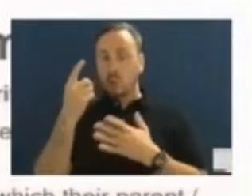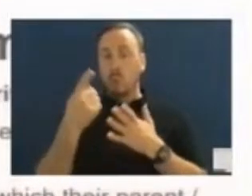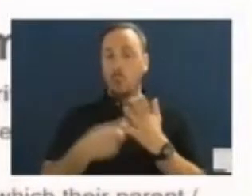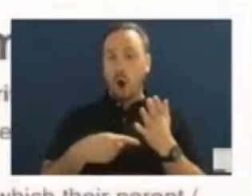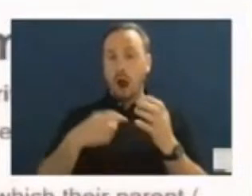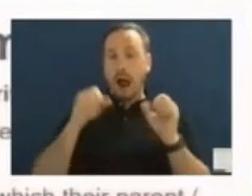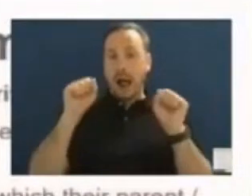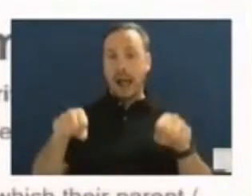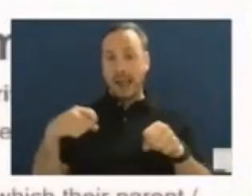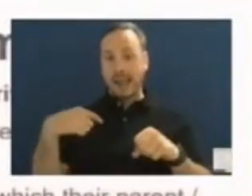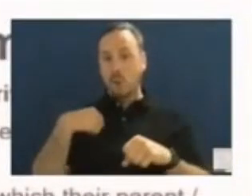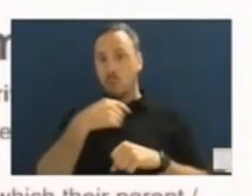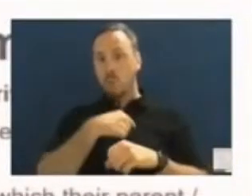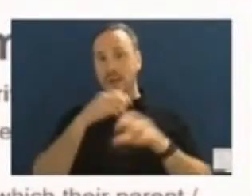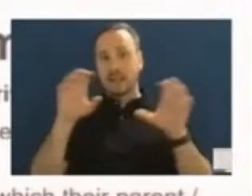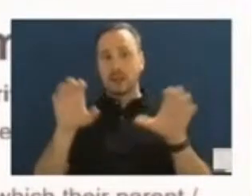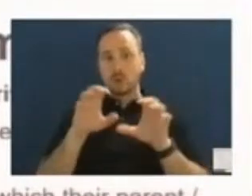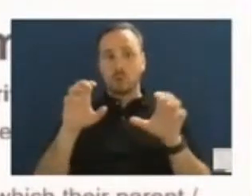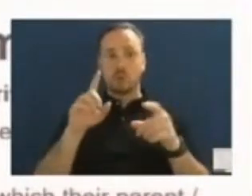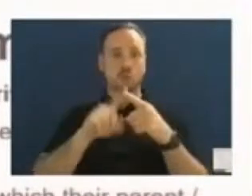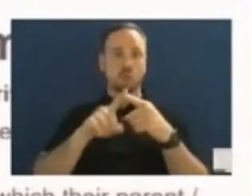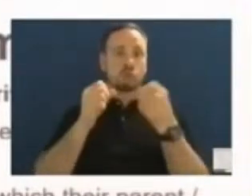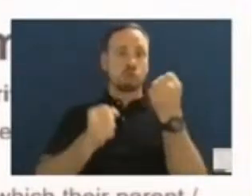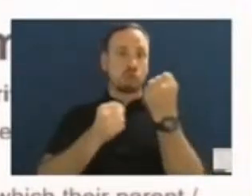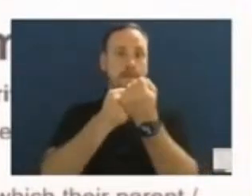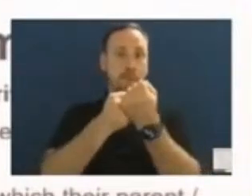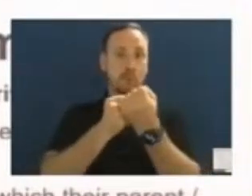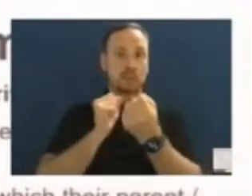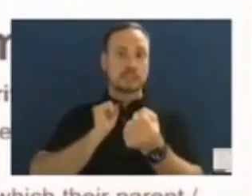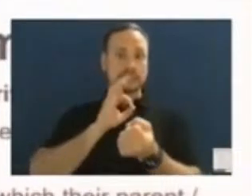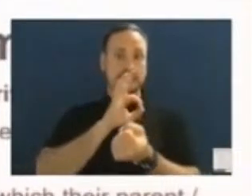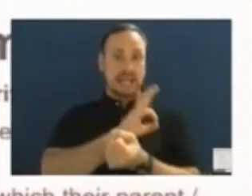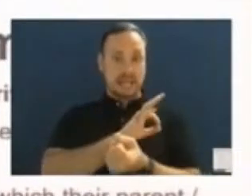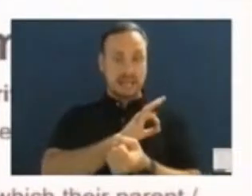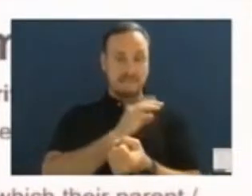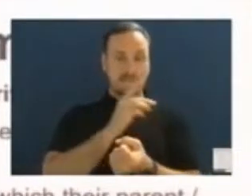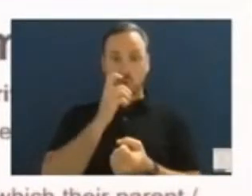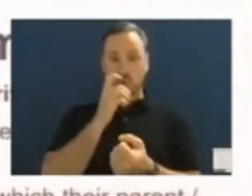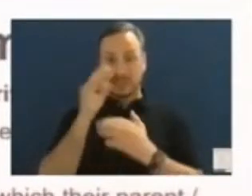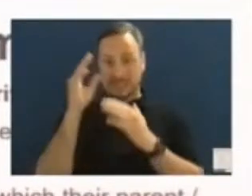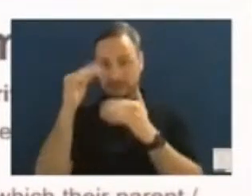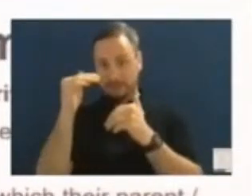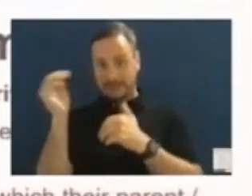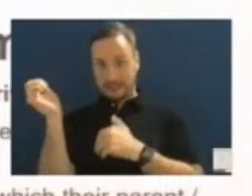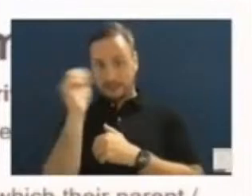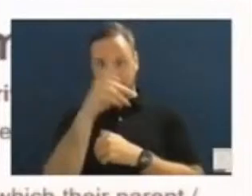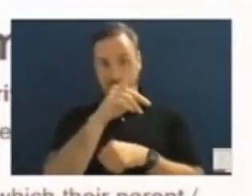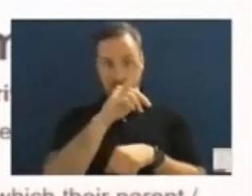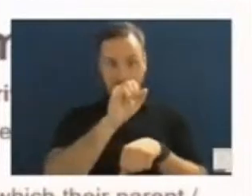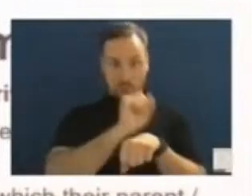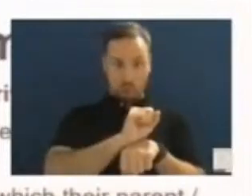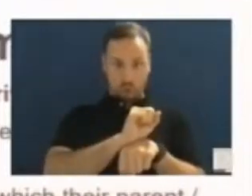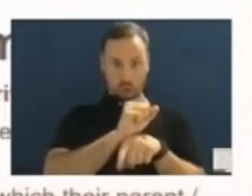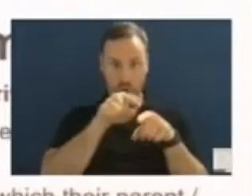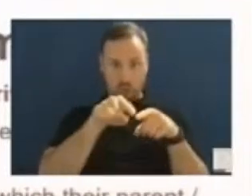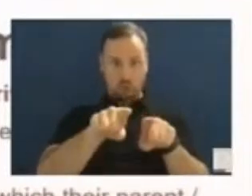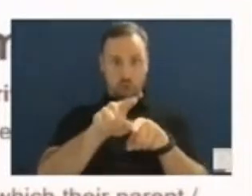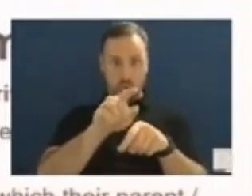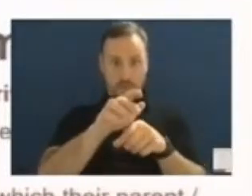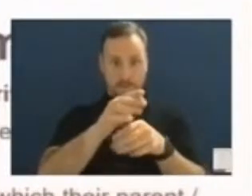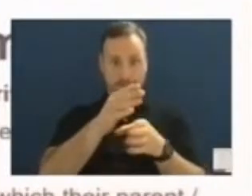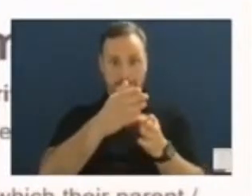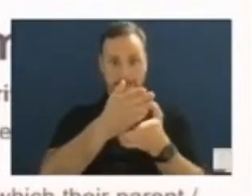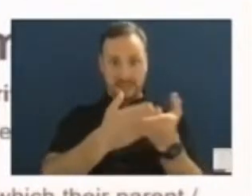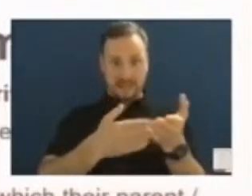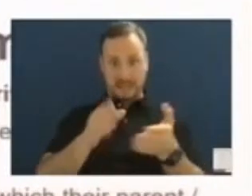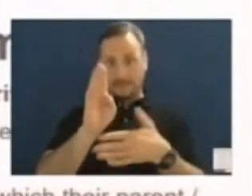to support our staff who are going to be expected to come back to work during a Plan B when our students are transitioned